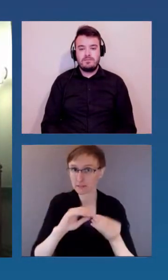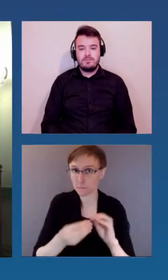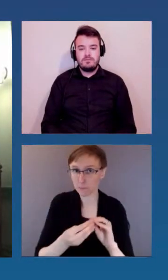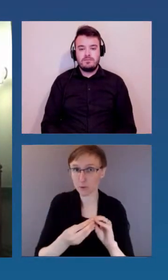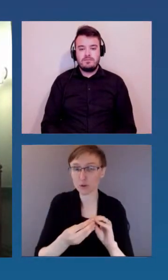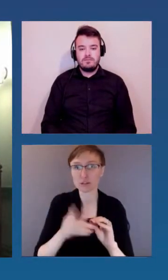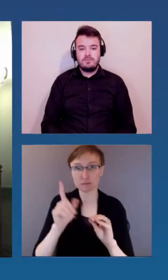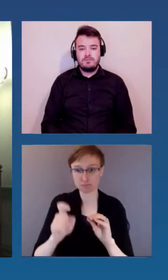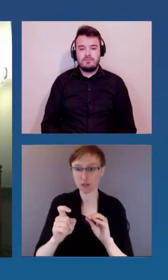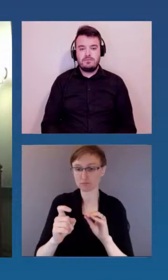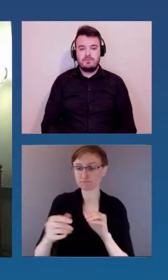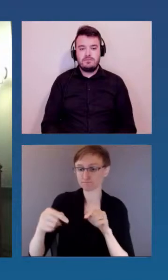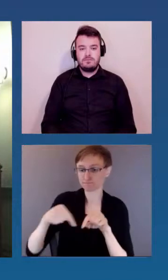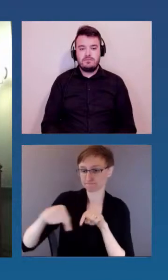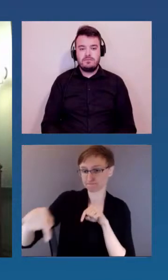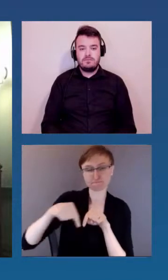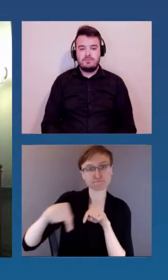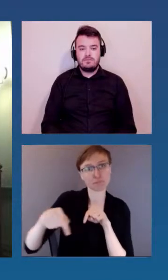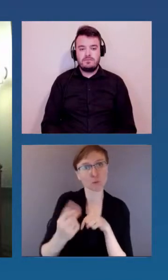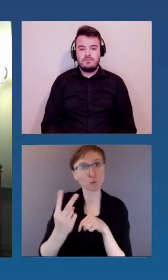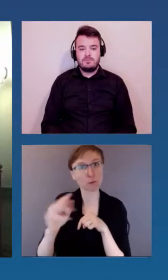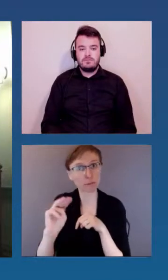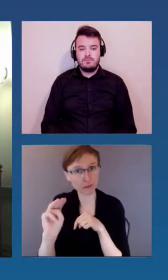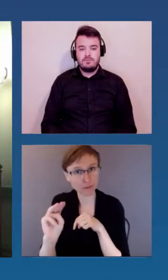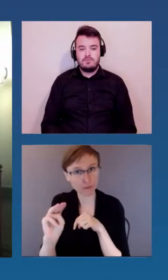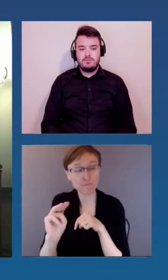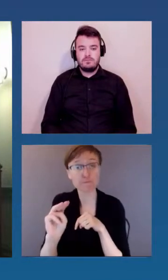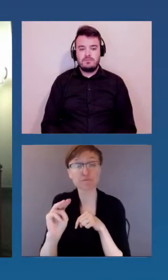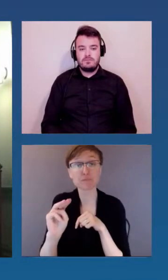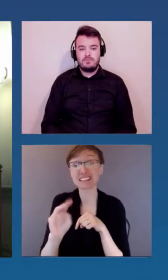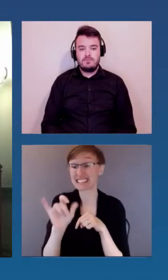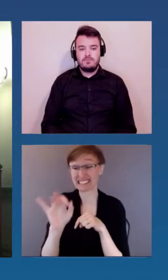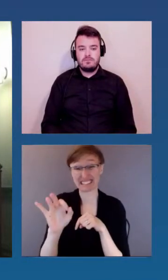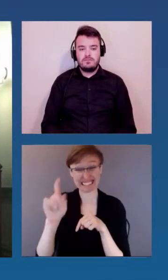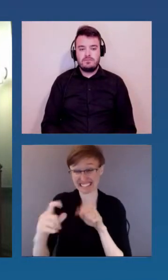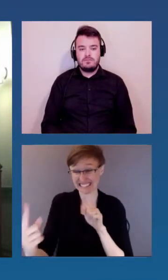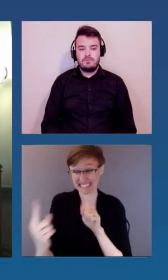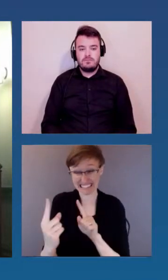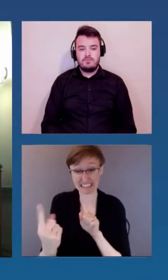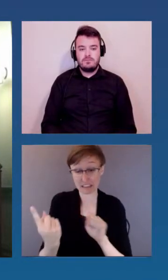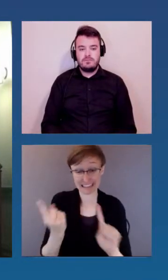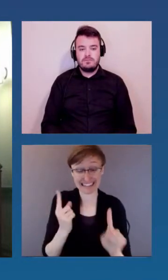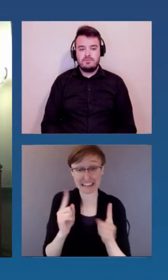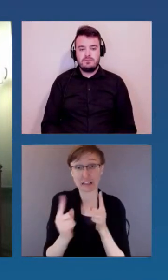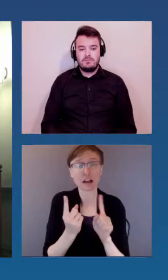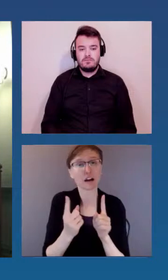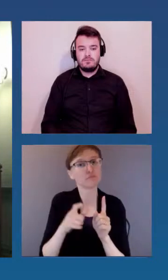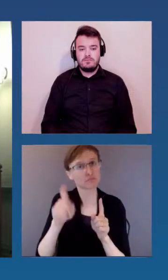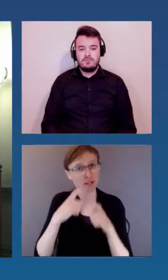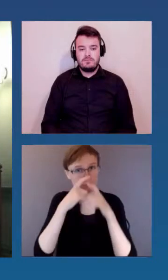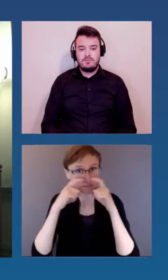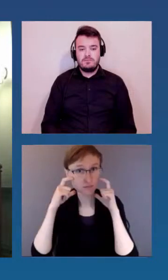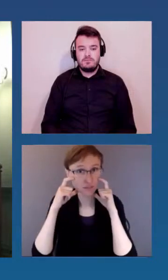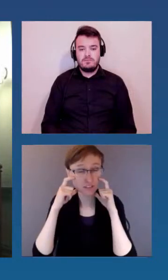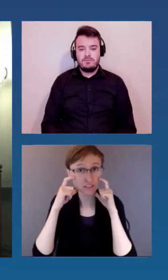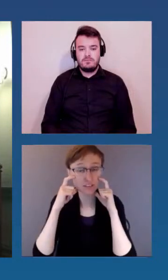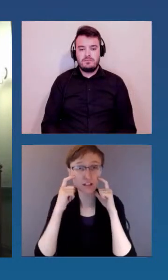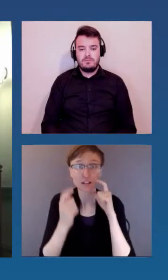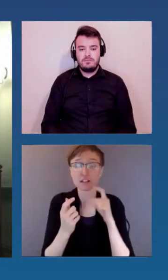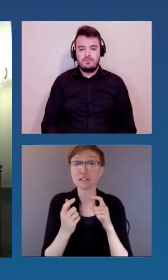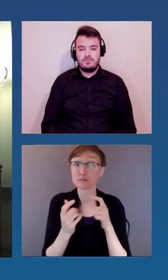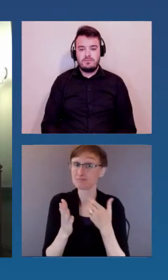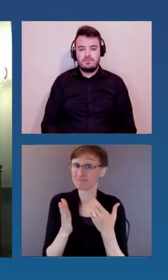2 meters and wearing a mask when this is a challenge, even outdoors. It means getting used to having a mask on your person